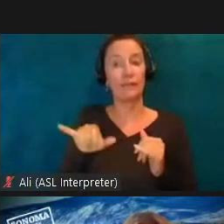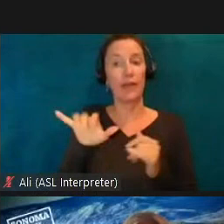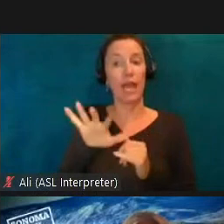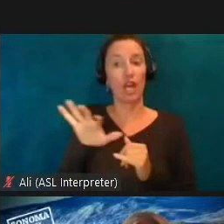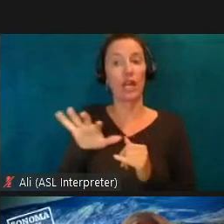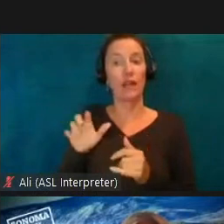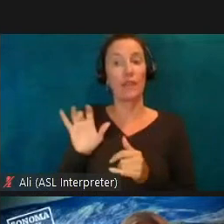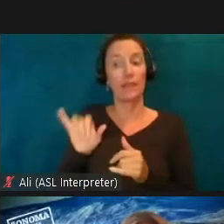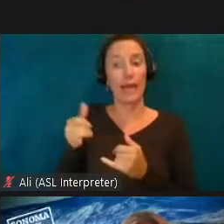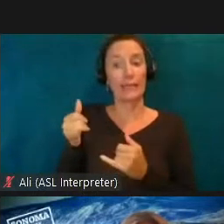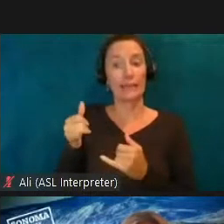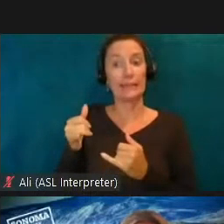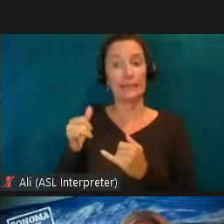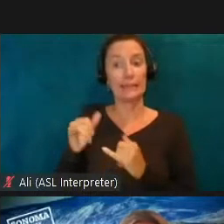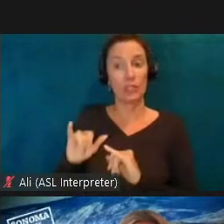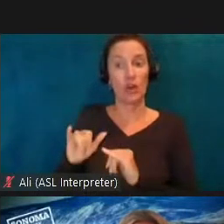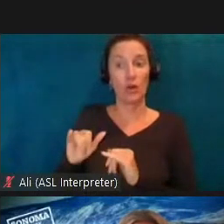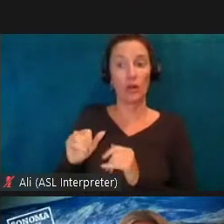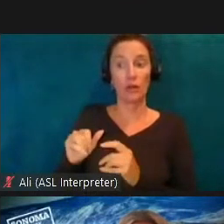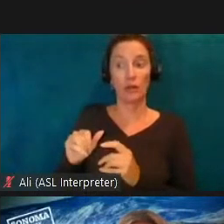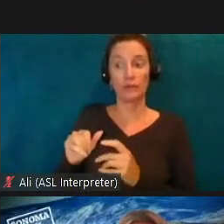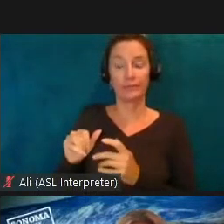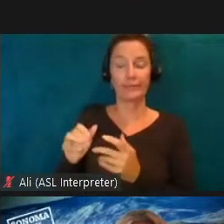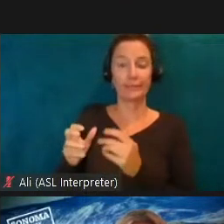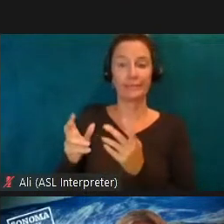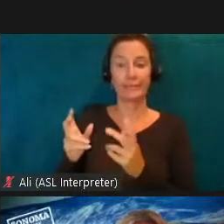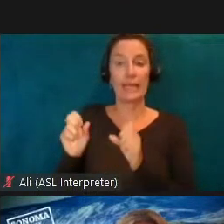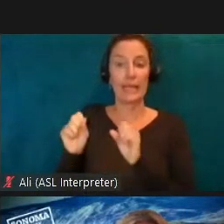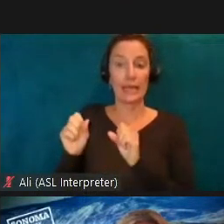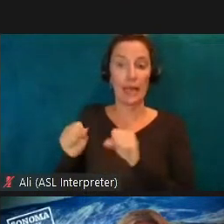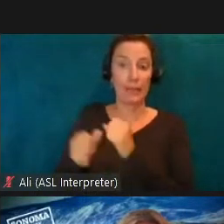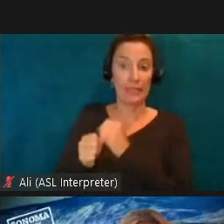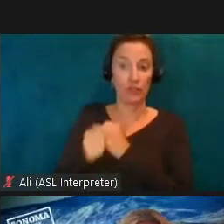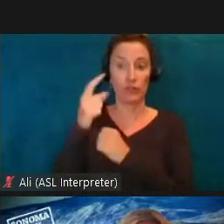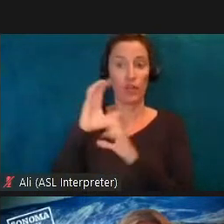continues to pose a threat to that array of communications equipment?